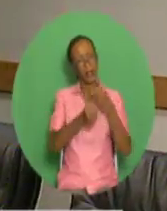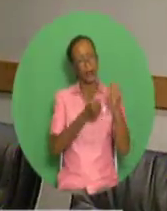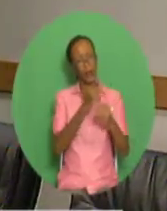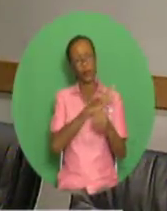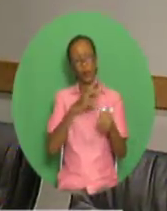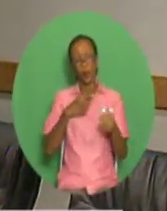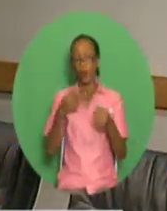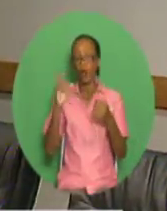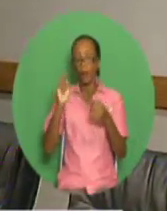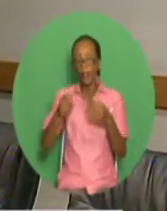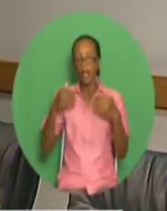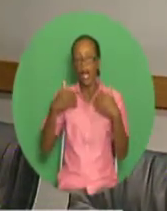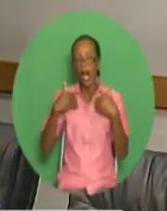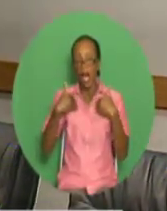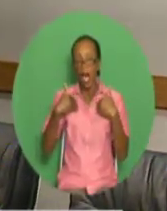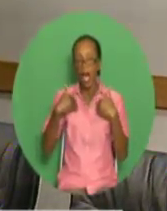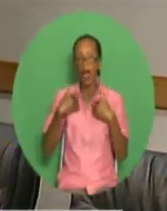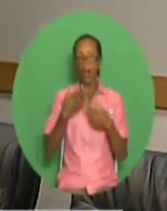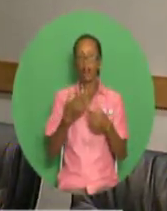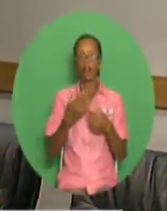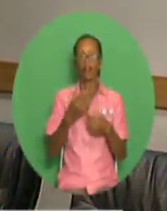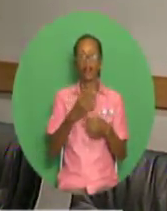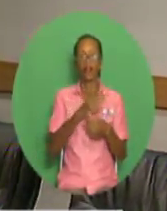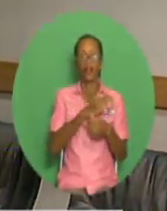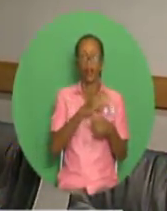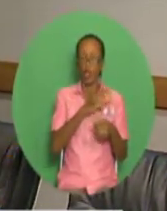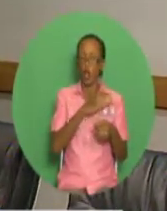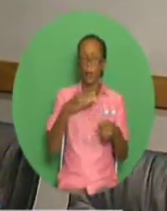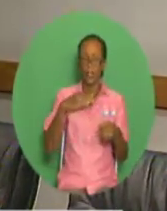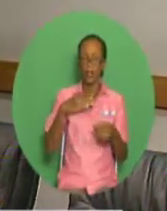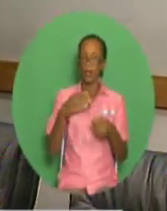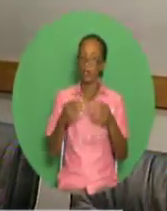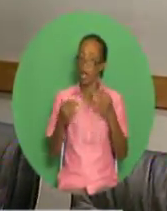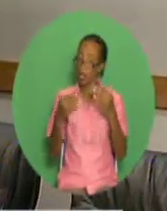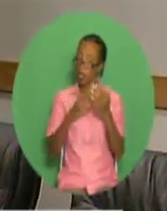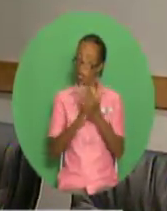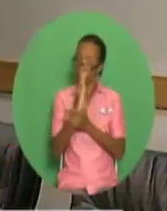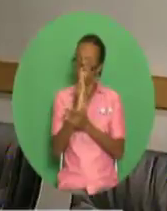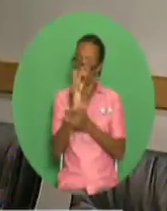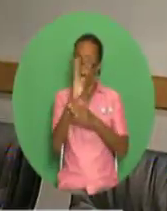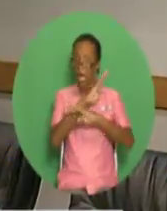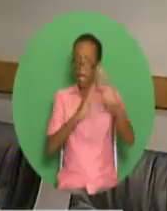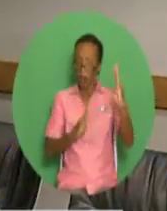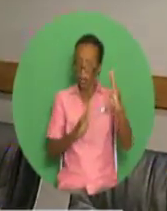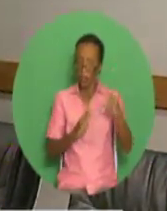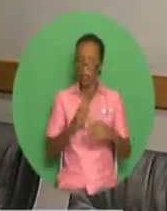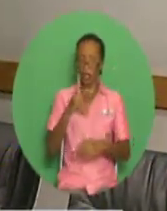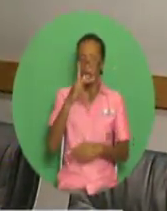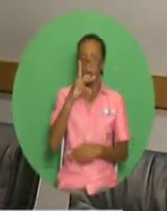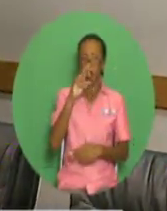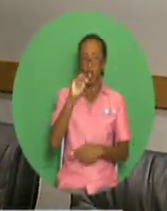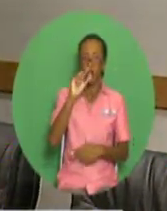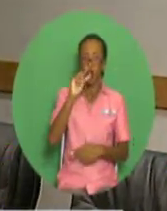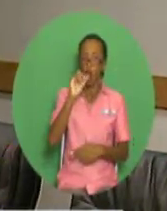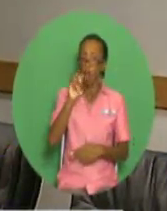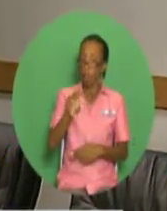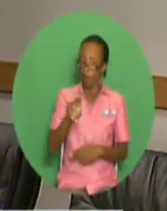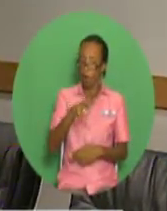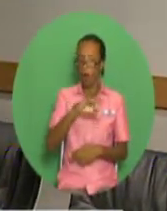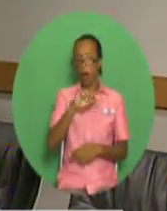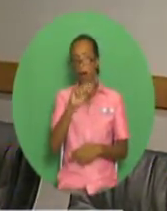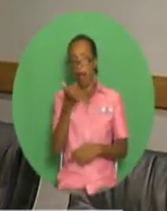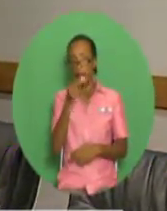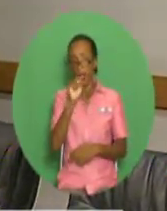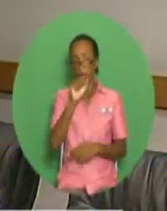There are a number of sports that are more dangerous, sambo, kickboxing, kung fu, karate. There are others that have hand-to-hand combat. The